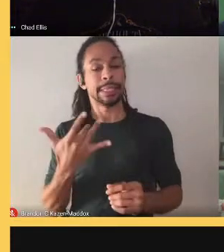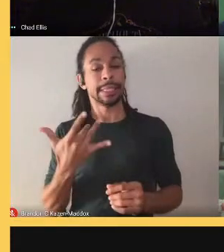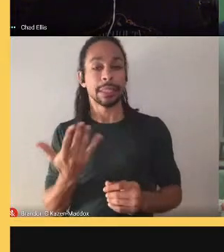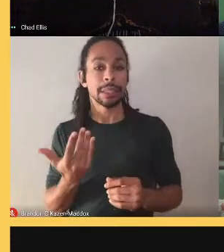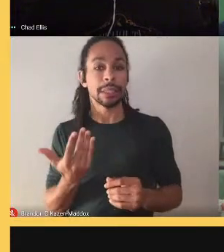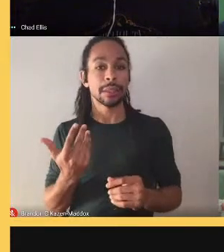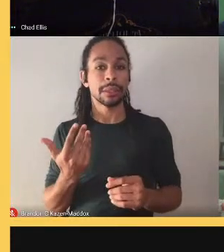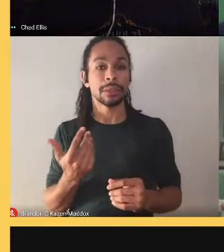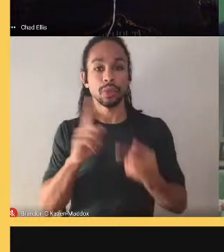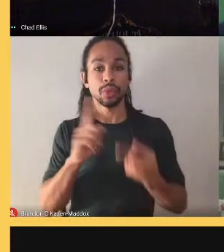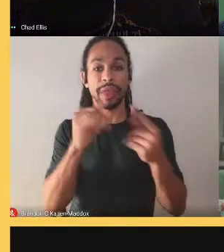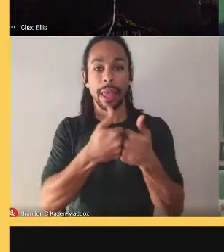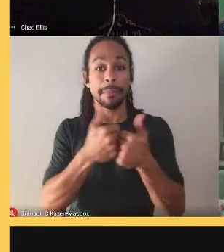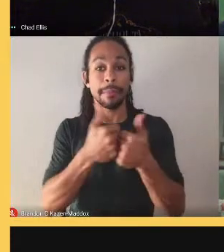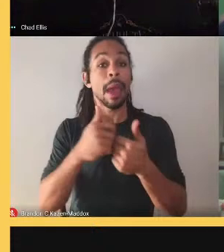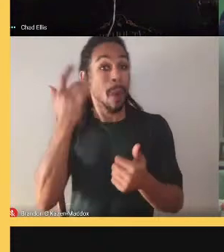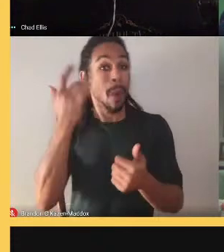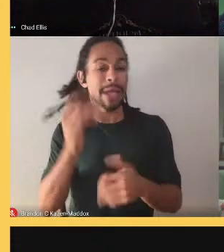relatively